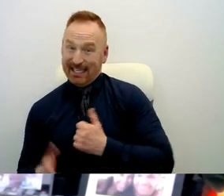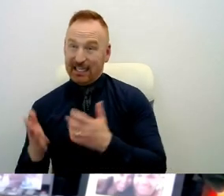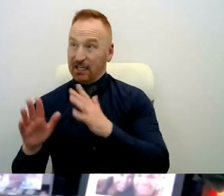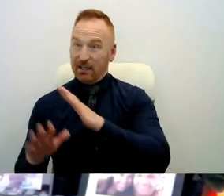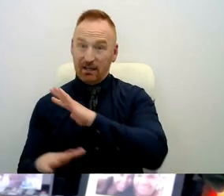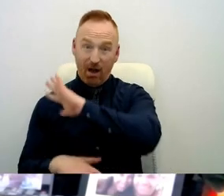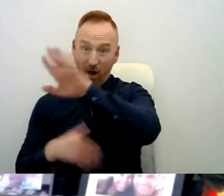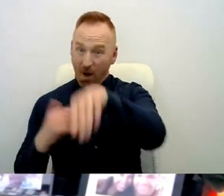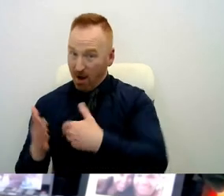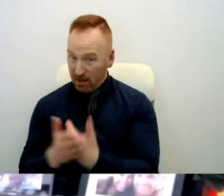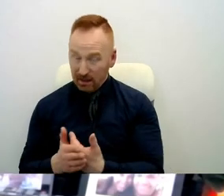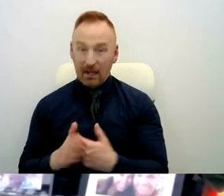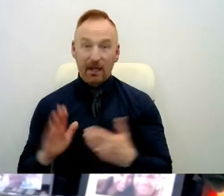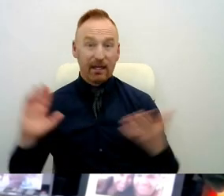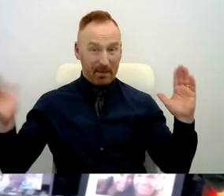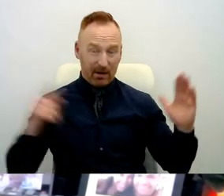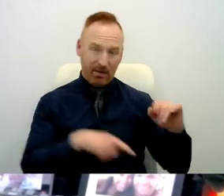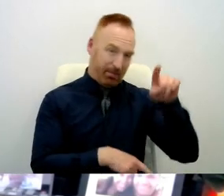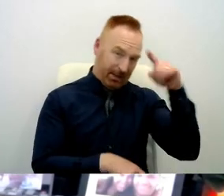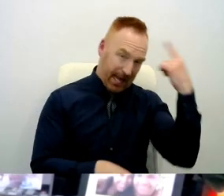Canadian population.